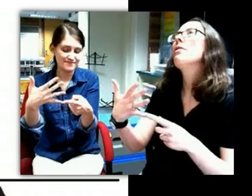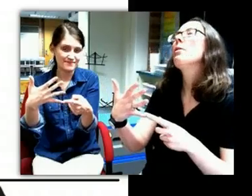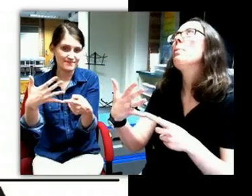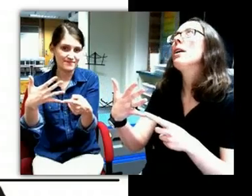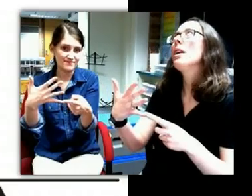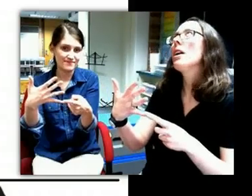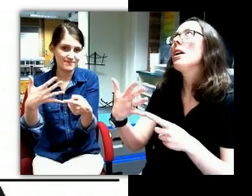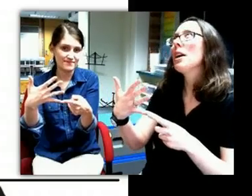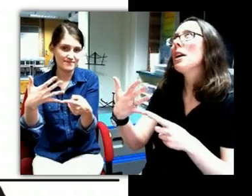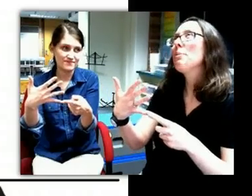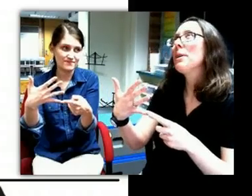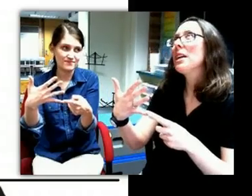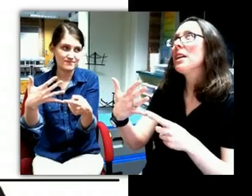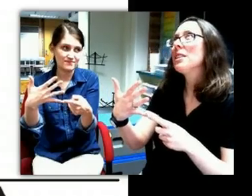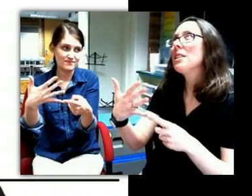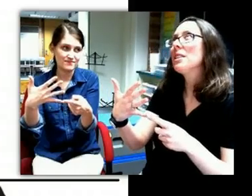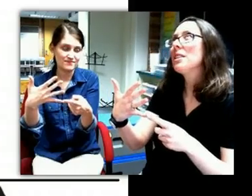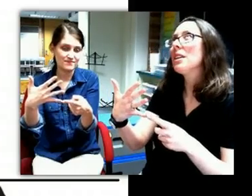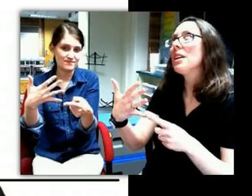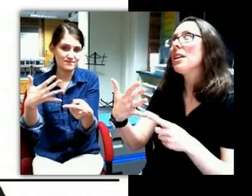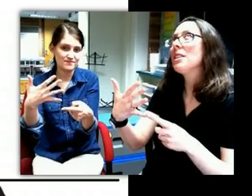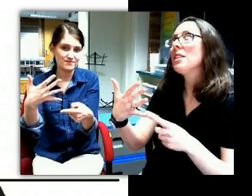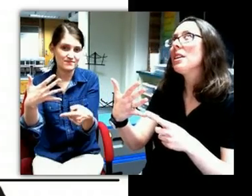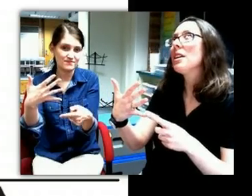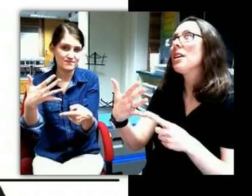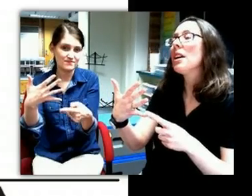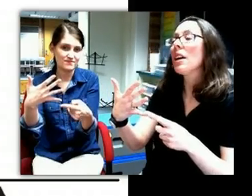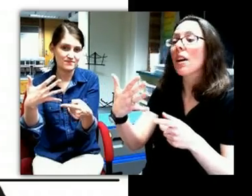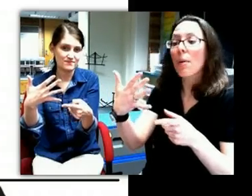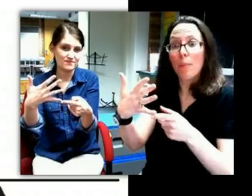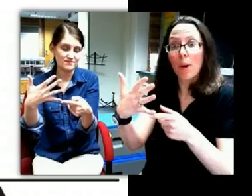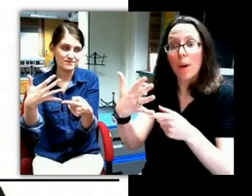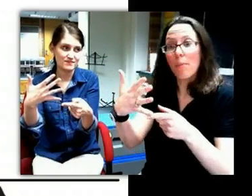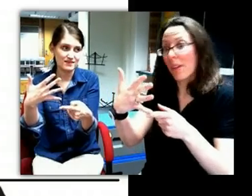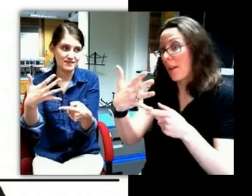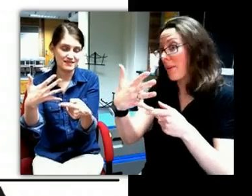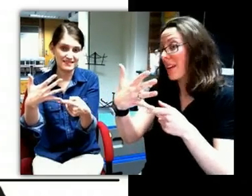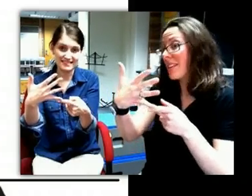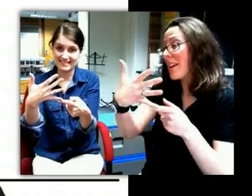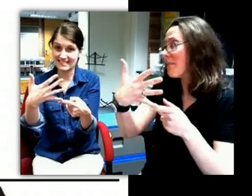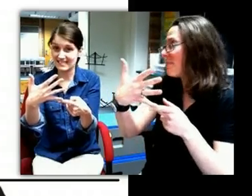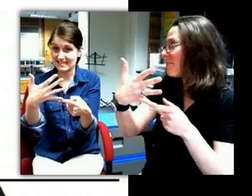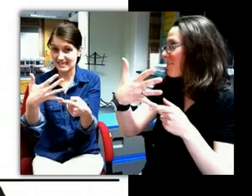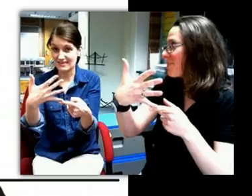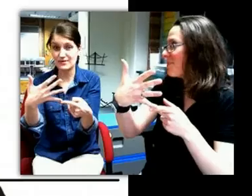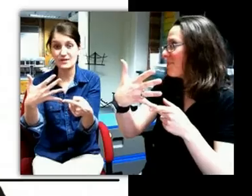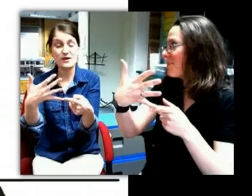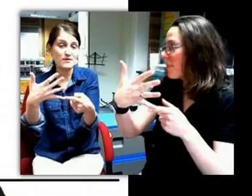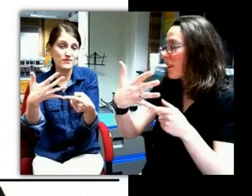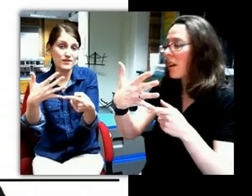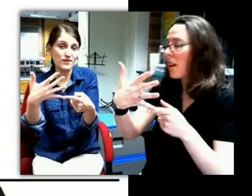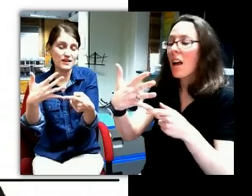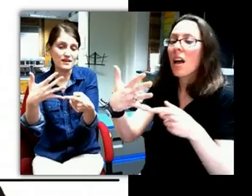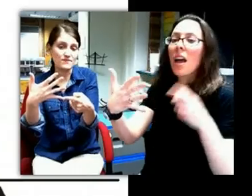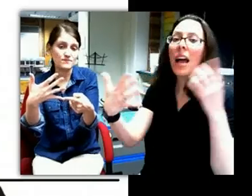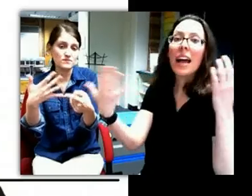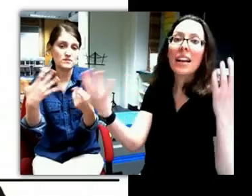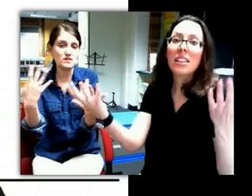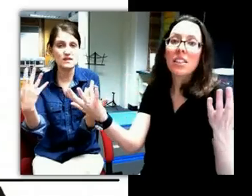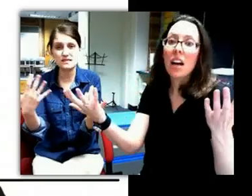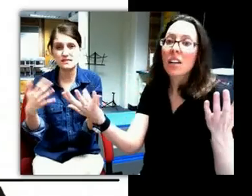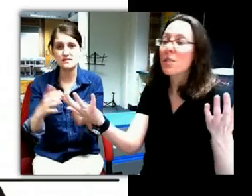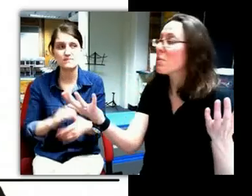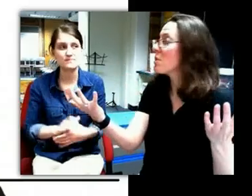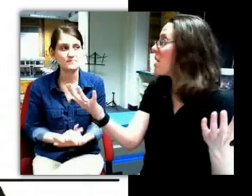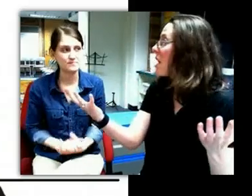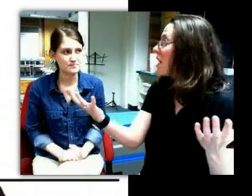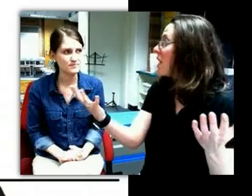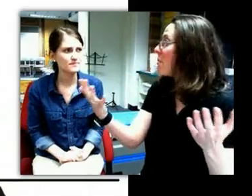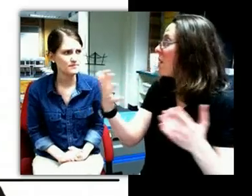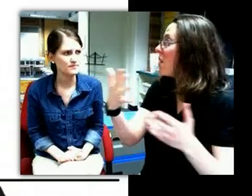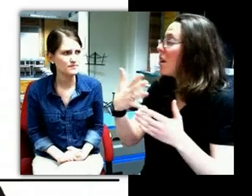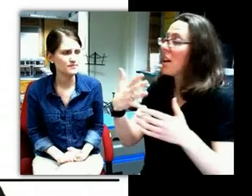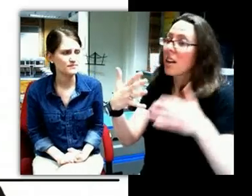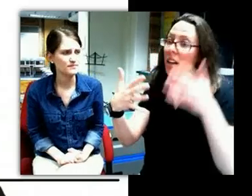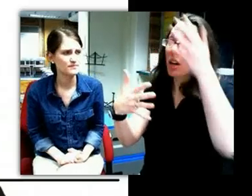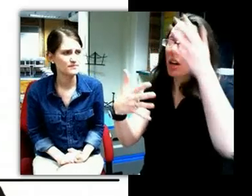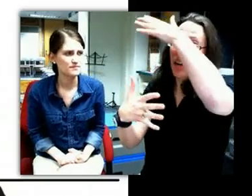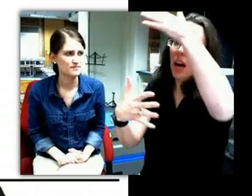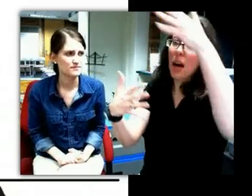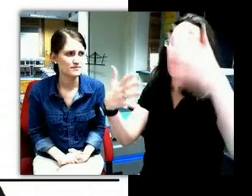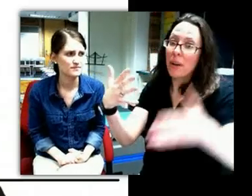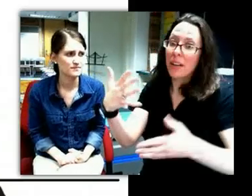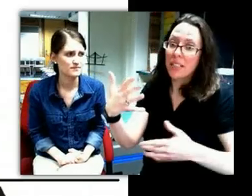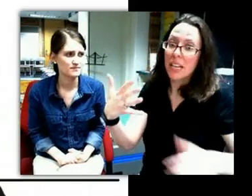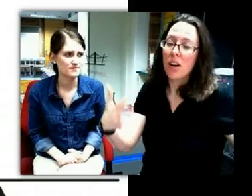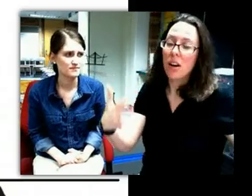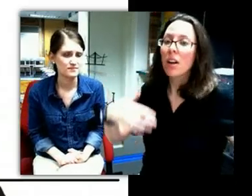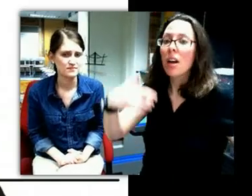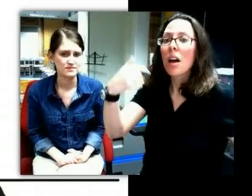my alphabet A, B, C, D, E, oh, that'd be a D. D would go before E. And so as long as we're talking about